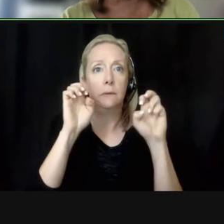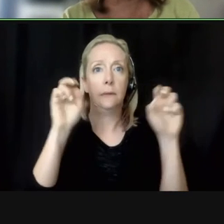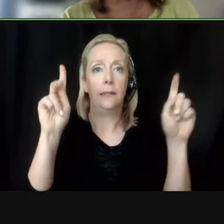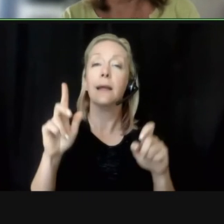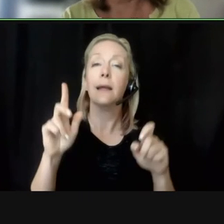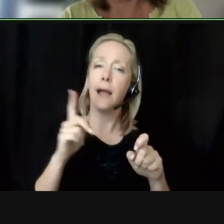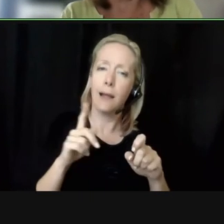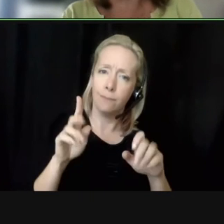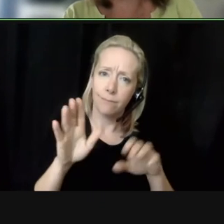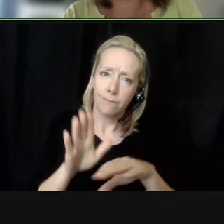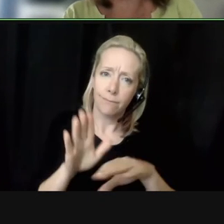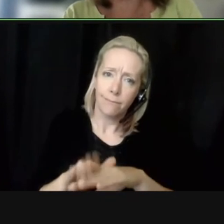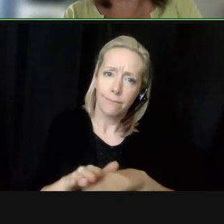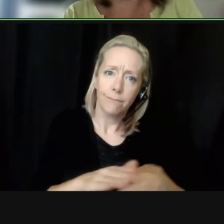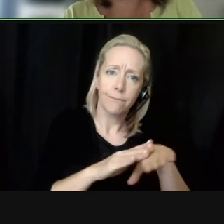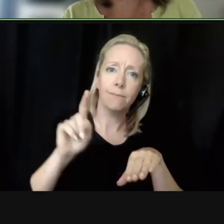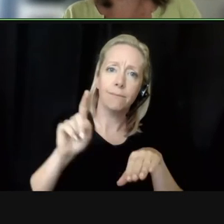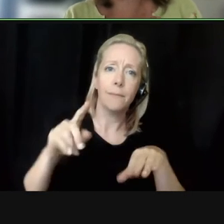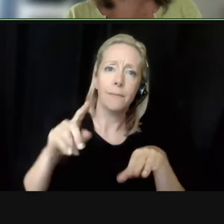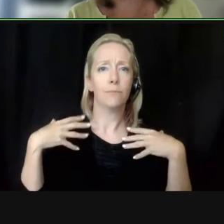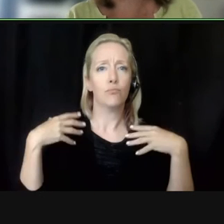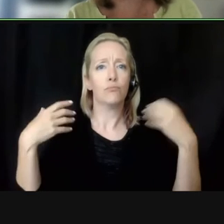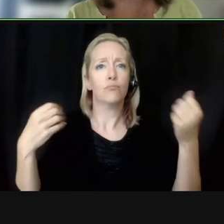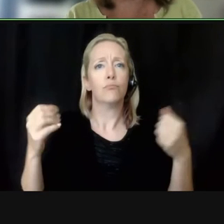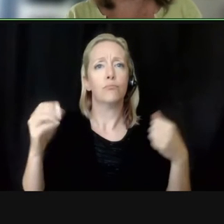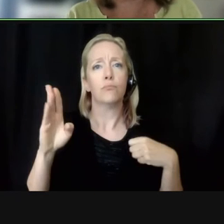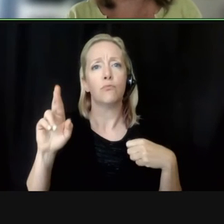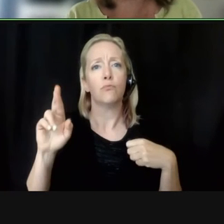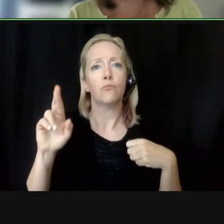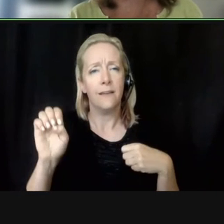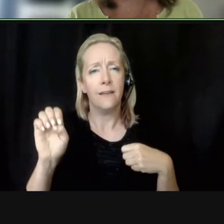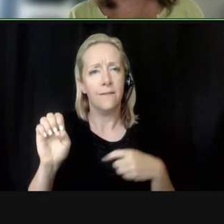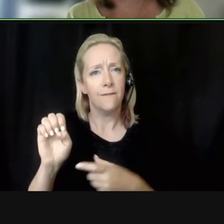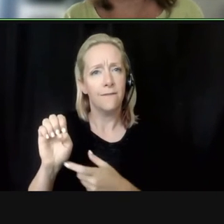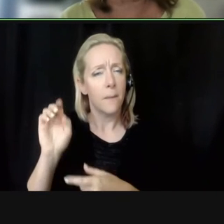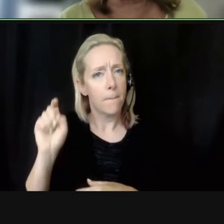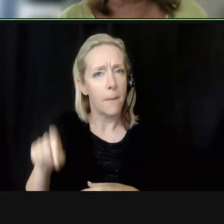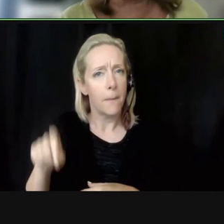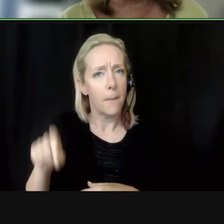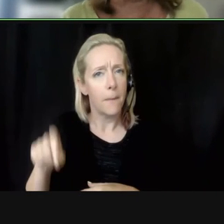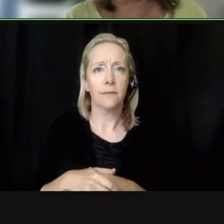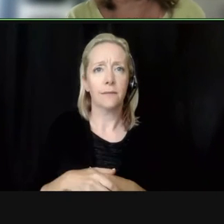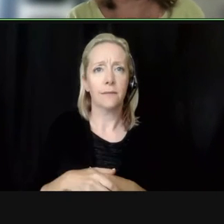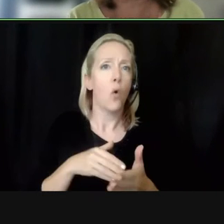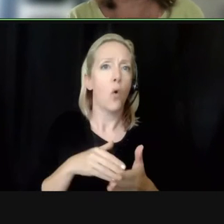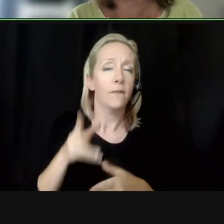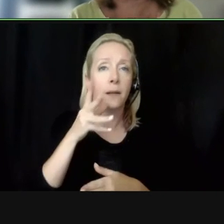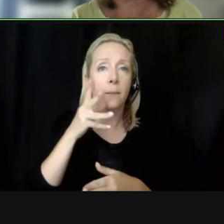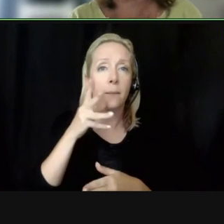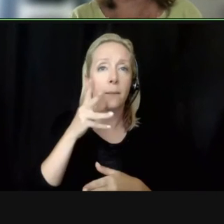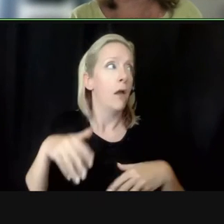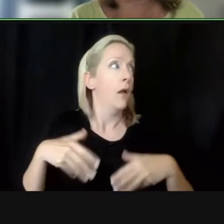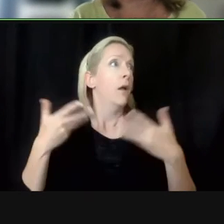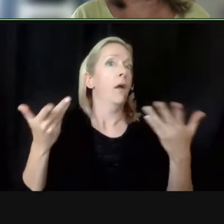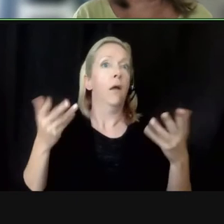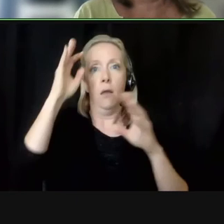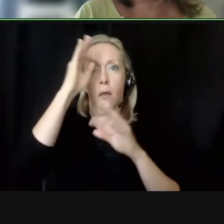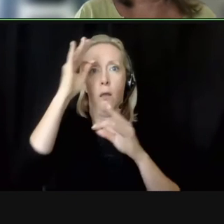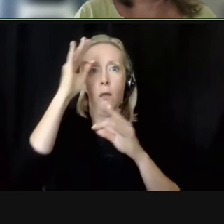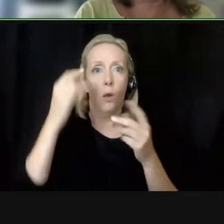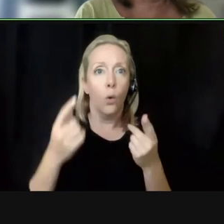as parents, I think that we sort of think that, oh, well, I don't know how to start that conversation. I don't